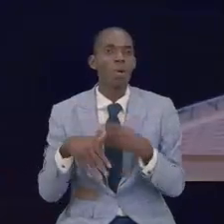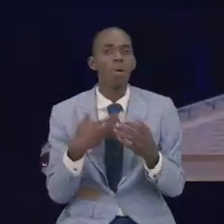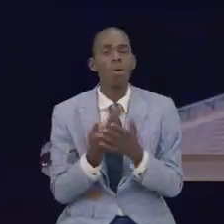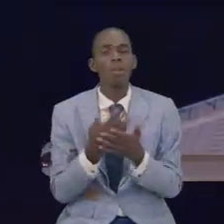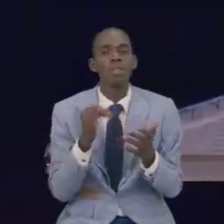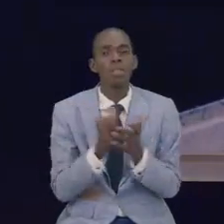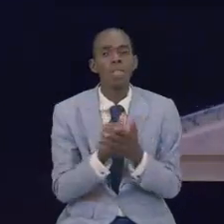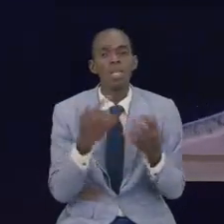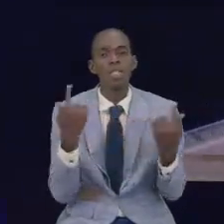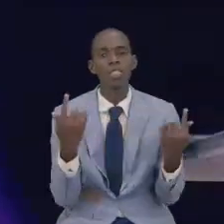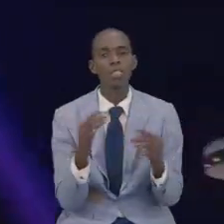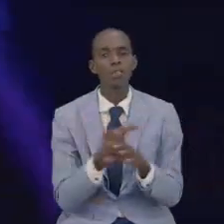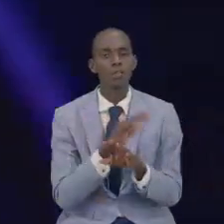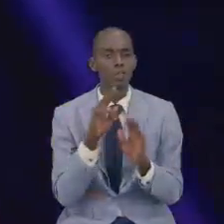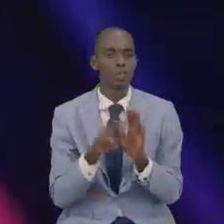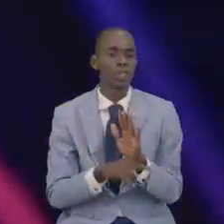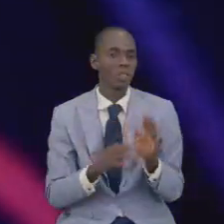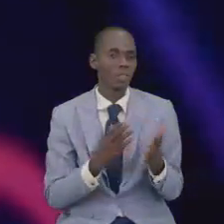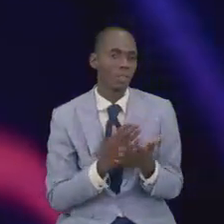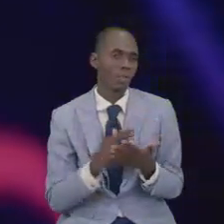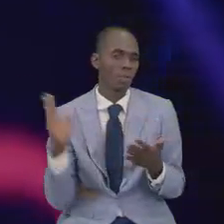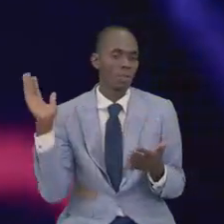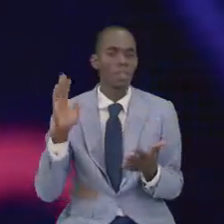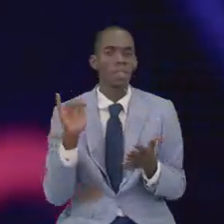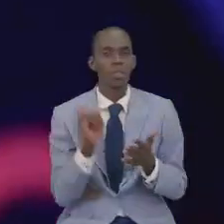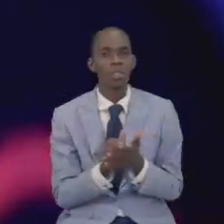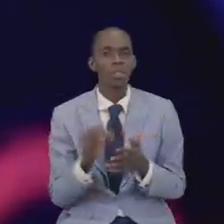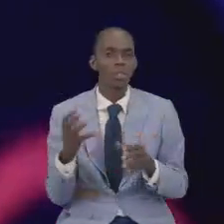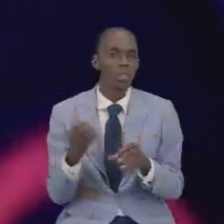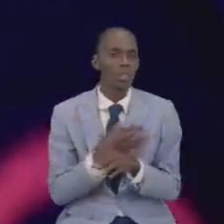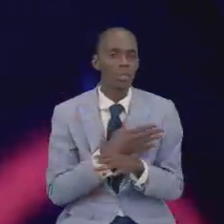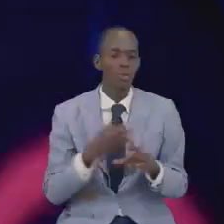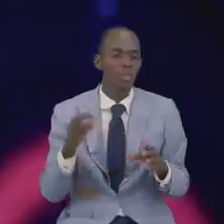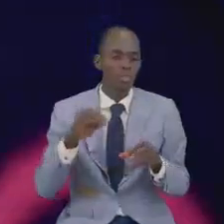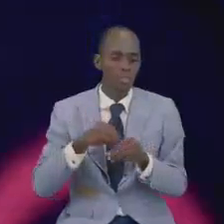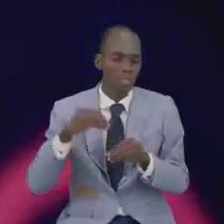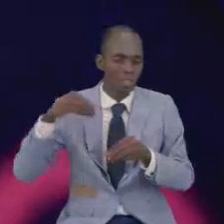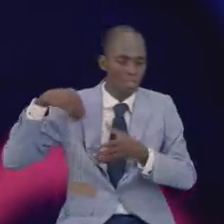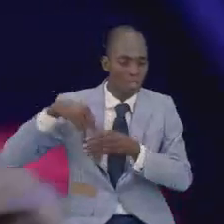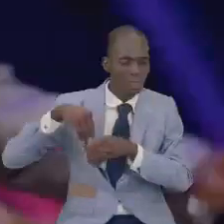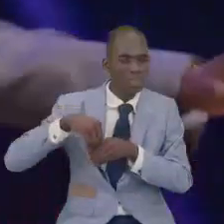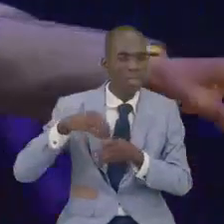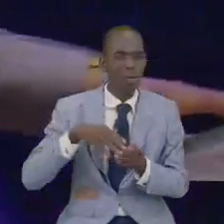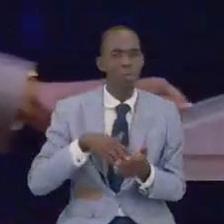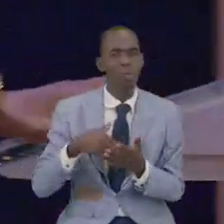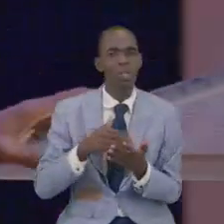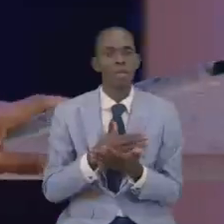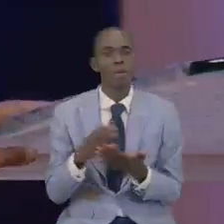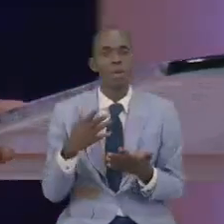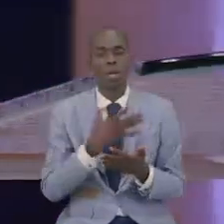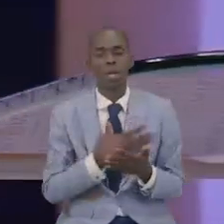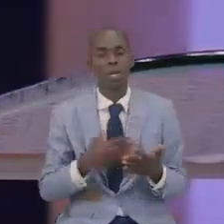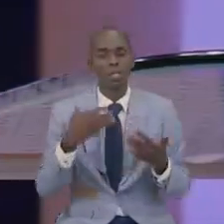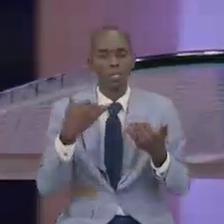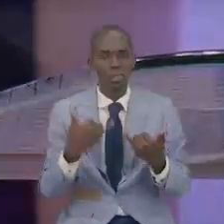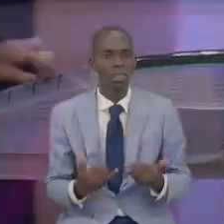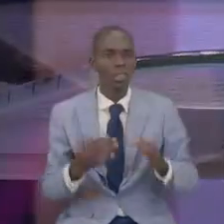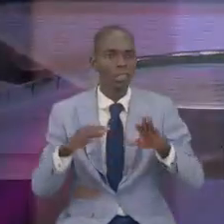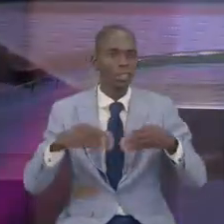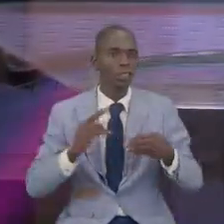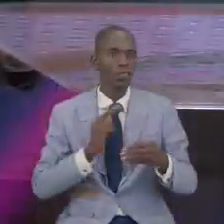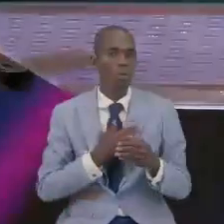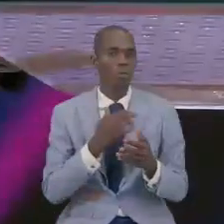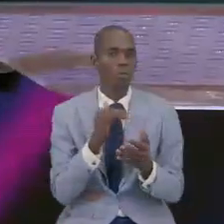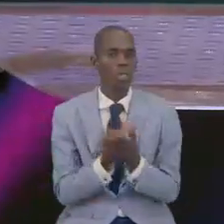away, that takes the inner innate weakness away, and then he gives us now the divine